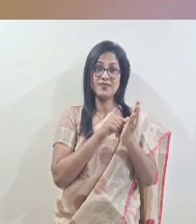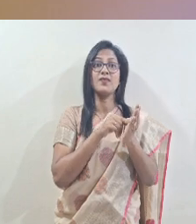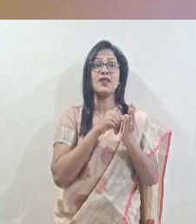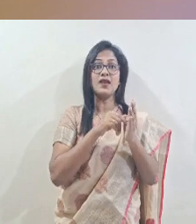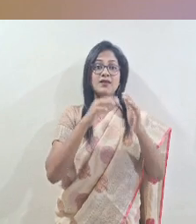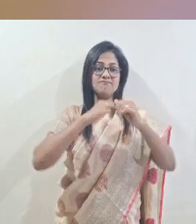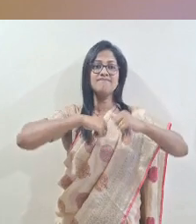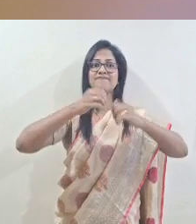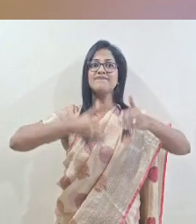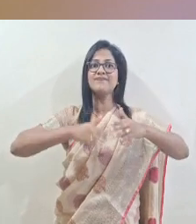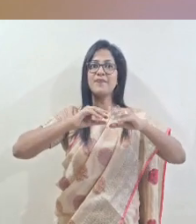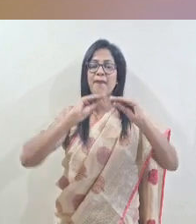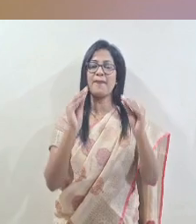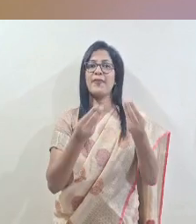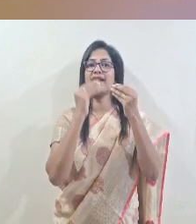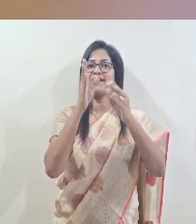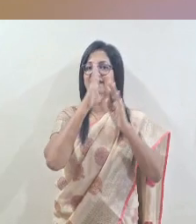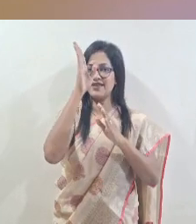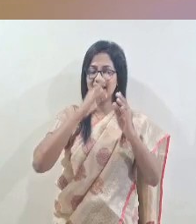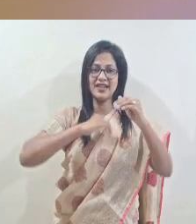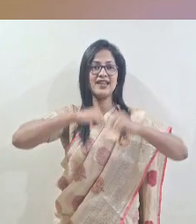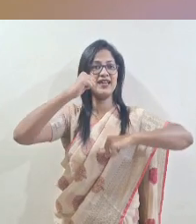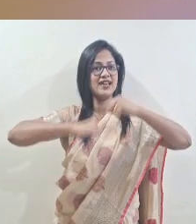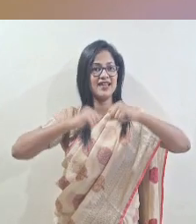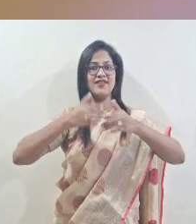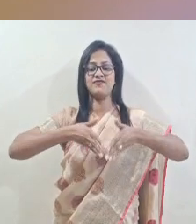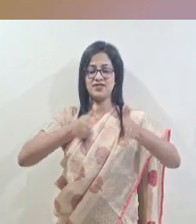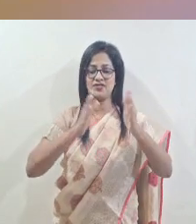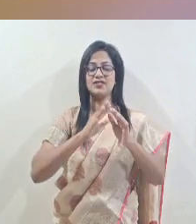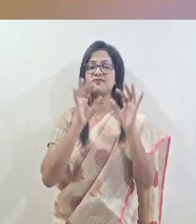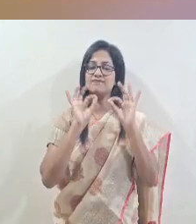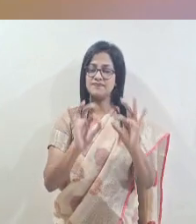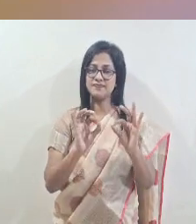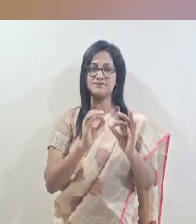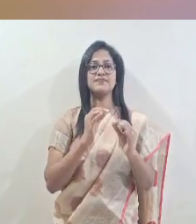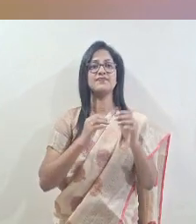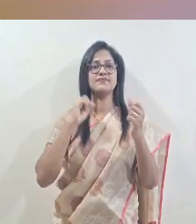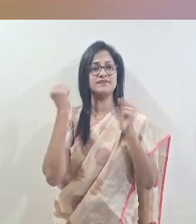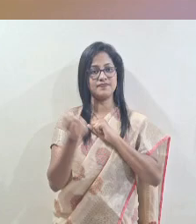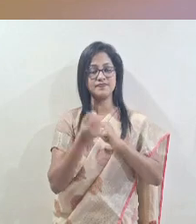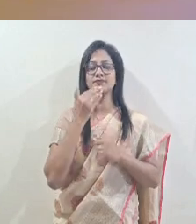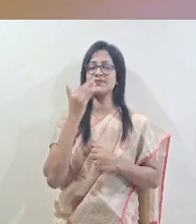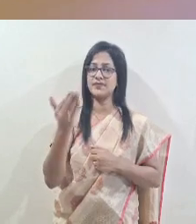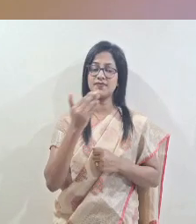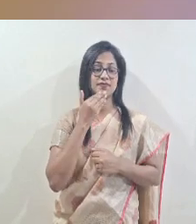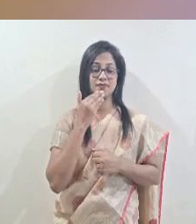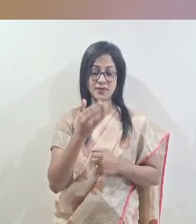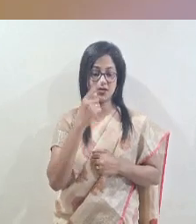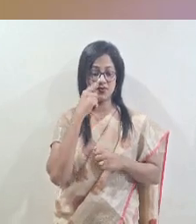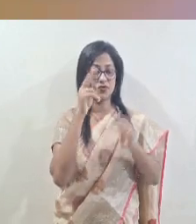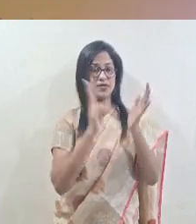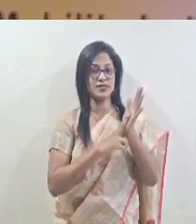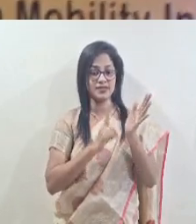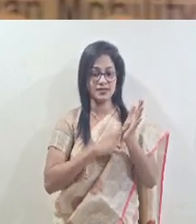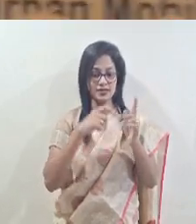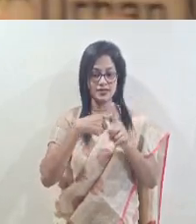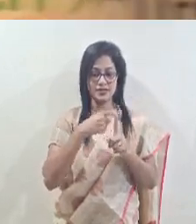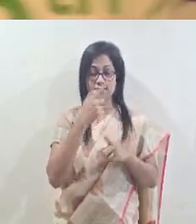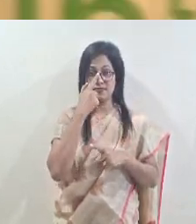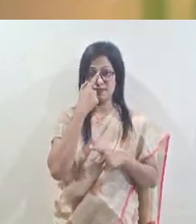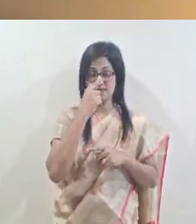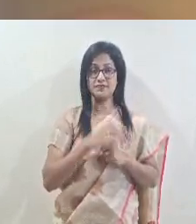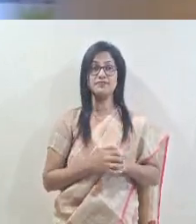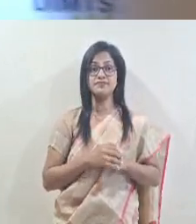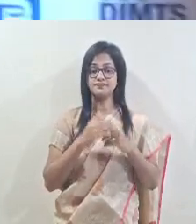rail infrastructure for sustainable freight movement. Thank you. Thank you, Nilkanti.